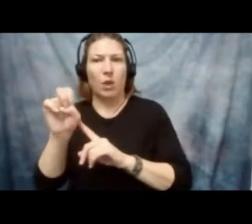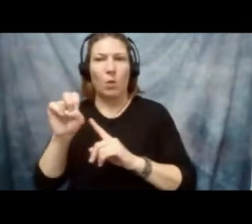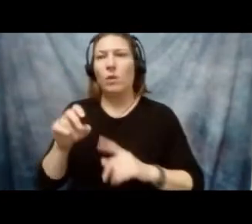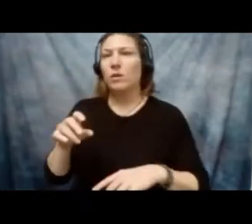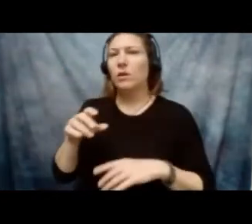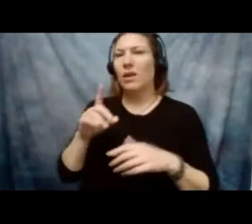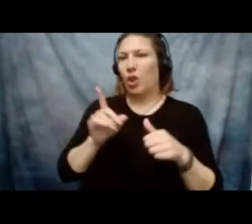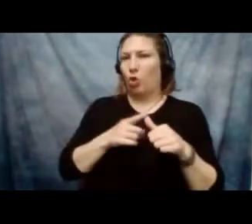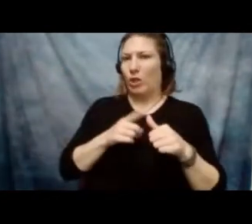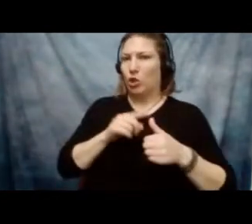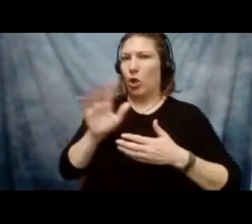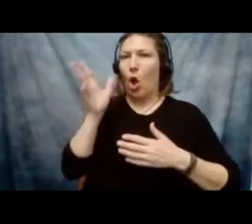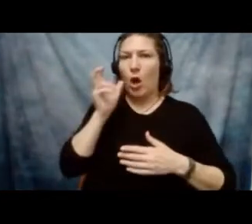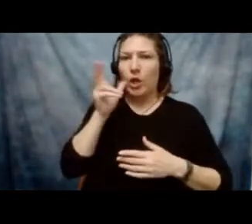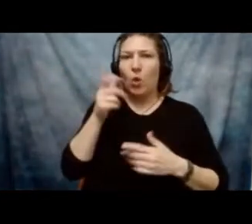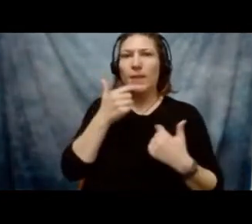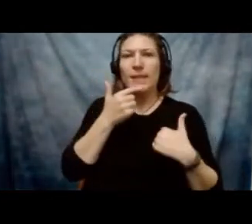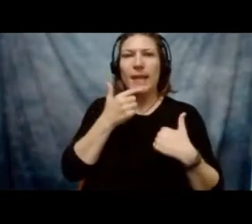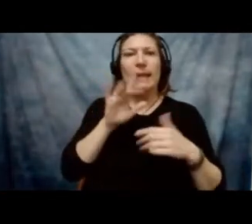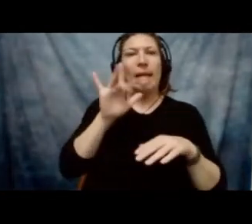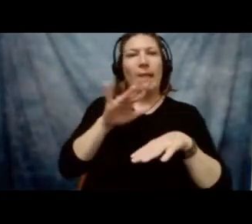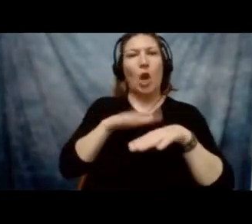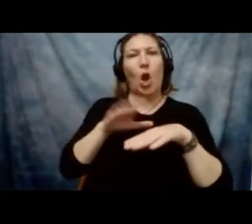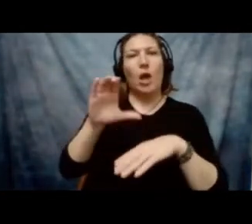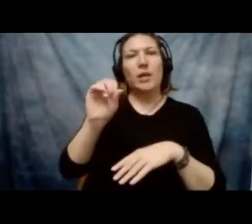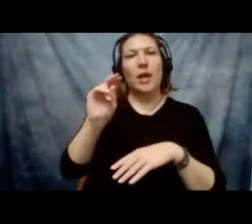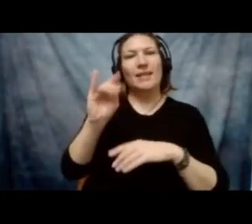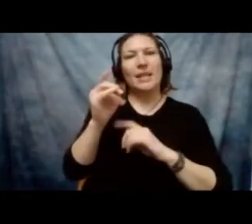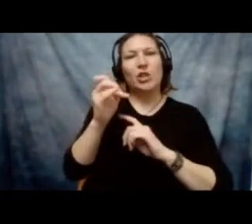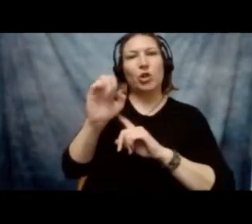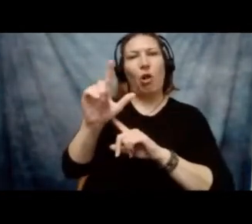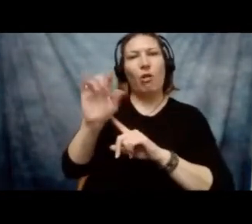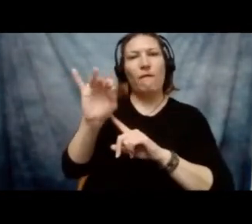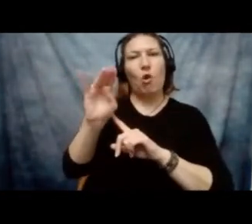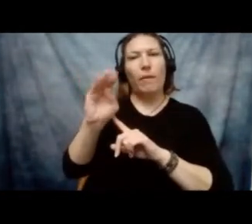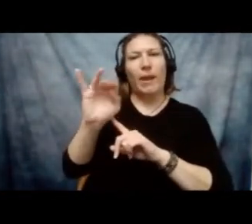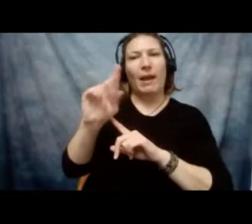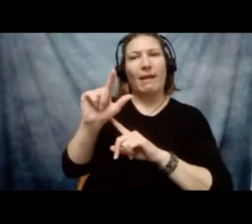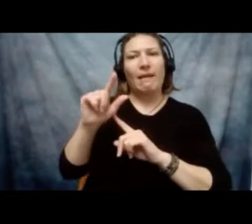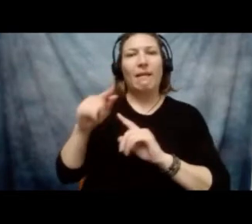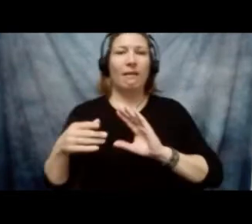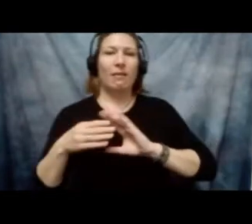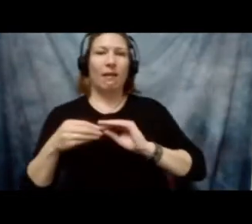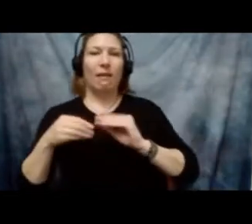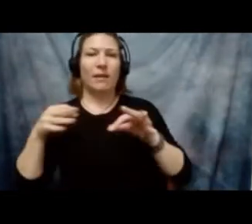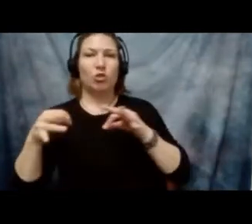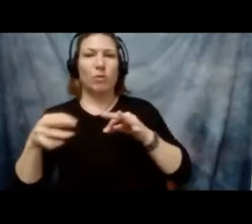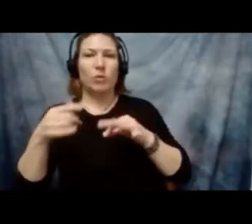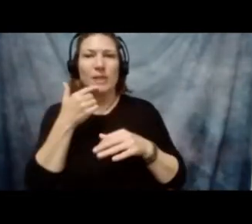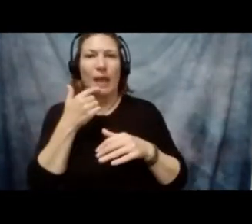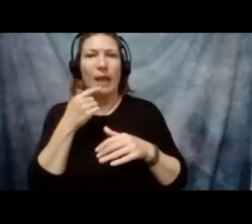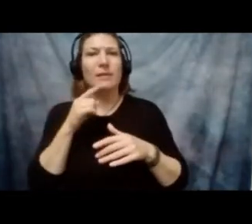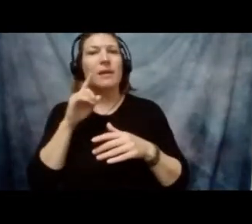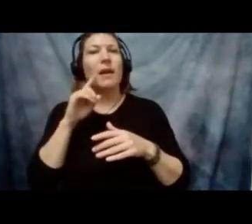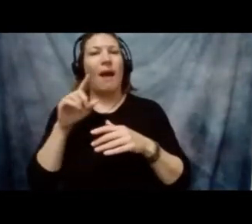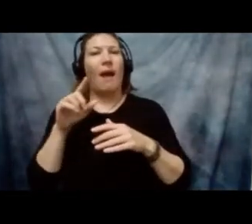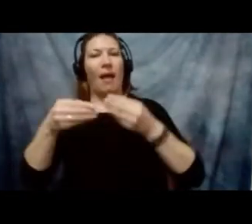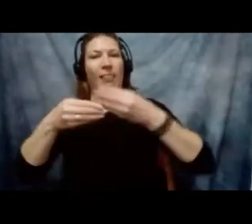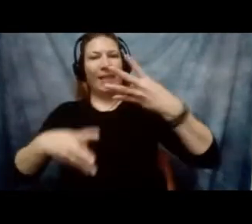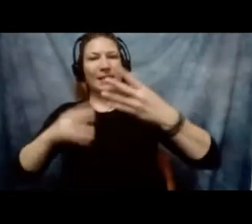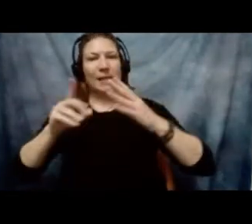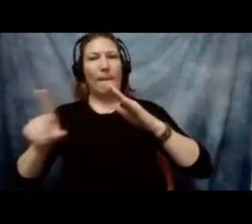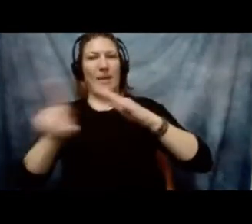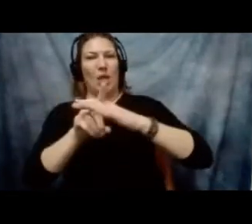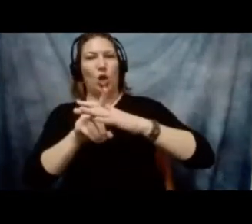options appears, including highlight cells rules, top, bottom rules, data bars, color scales, icon sets, as well as options